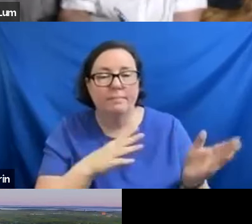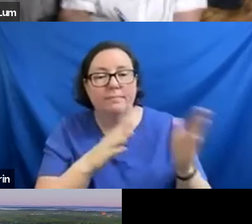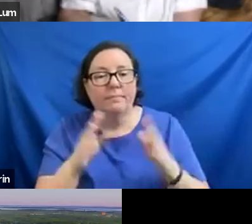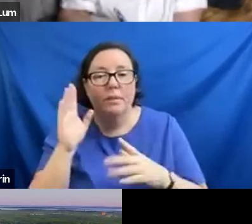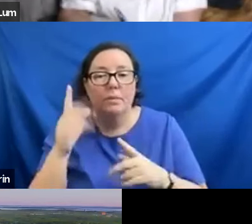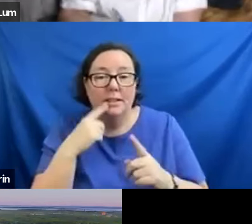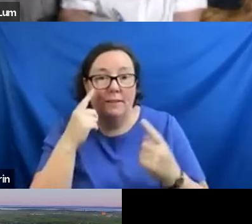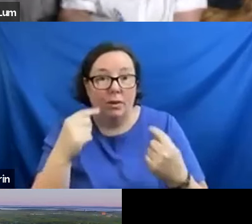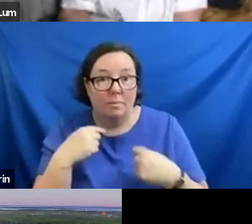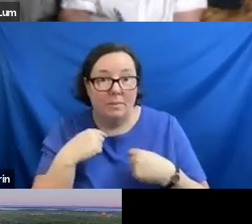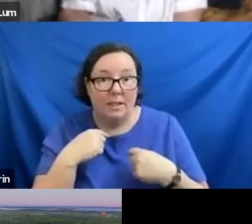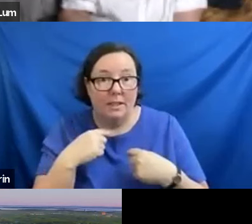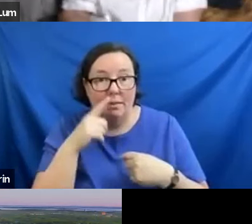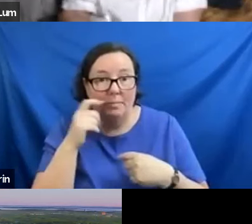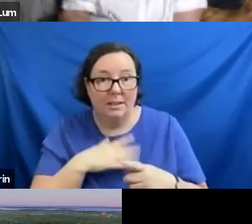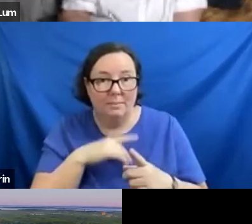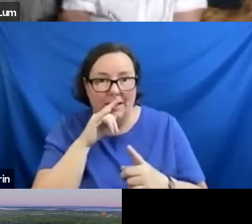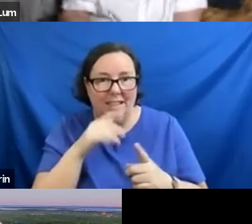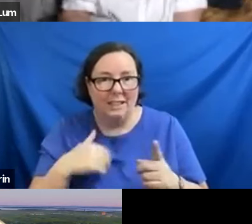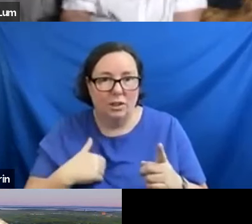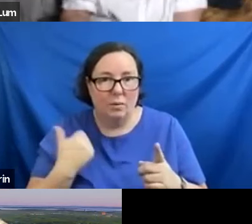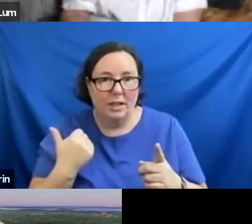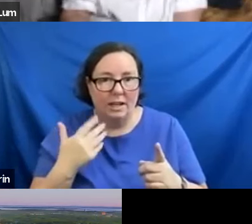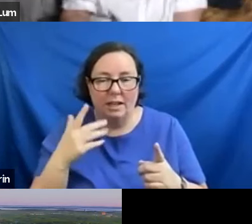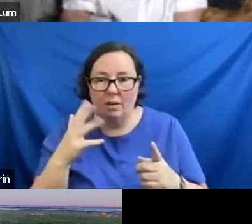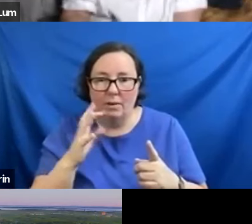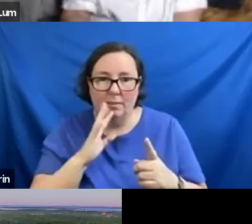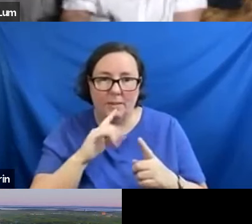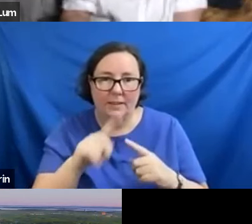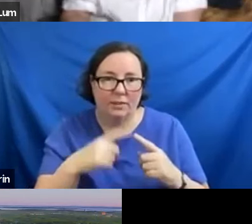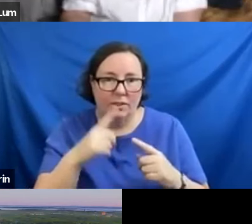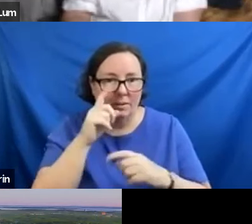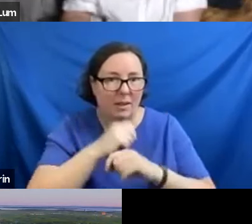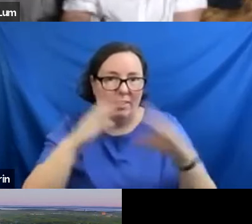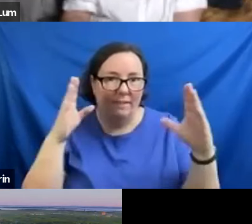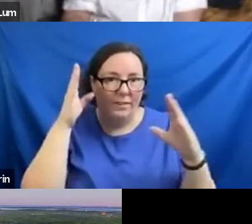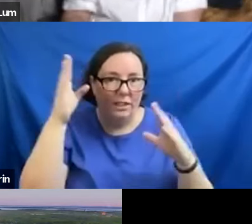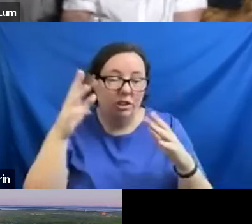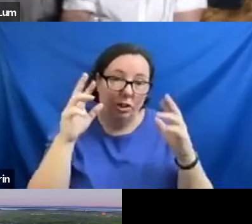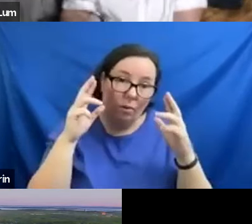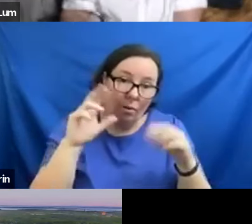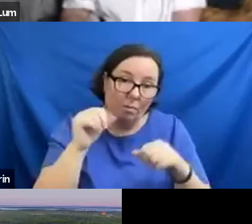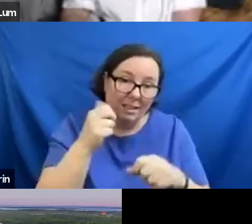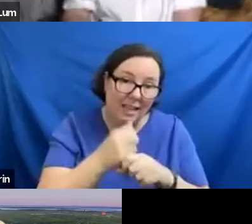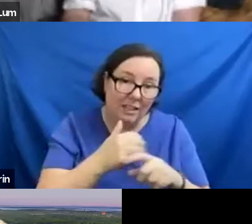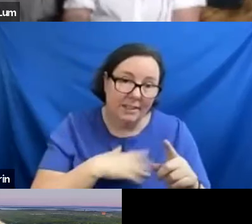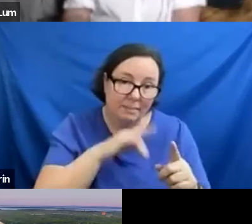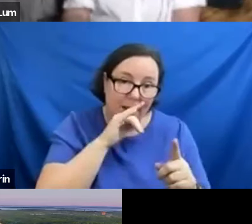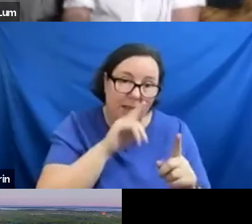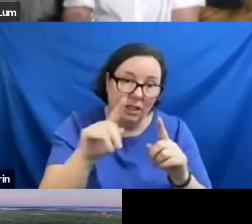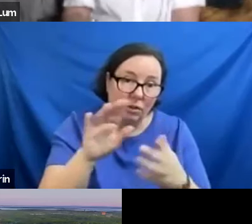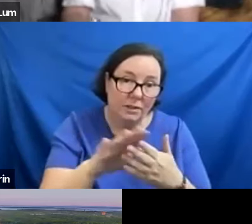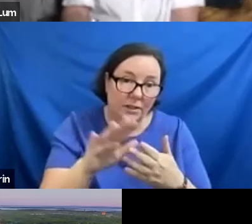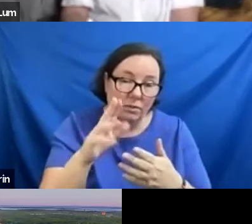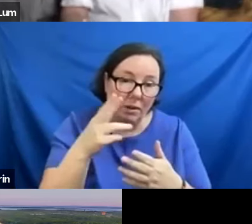my part, since my kid is so young, I want to just speak first about a vision. I hope that in 10 years, when my kid goes to high school, that there